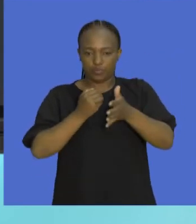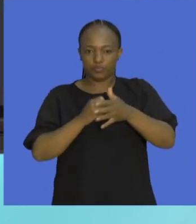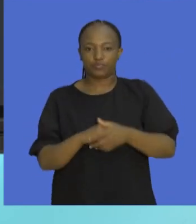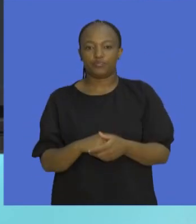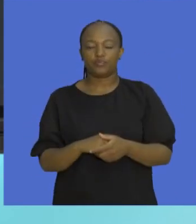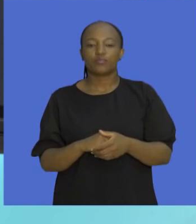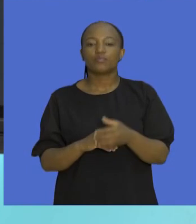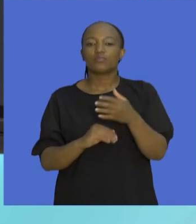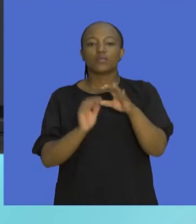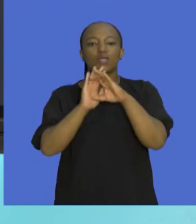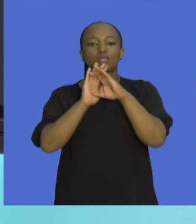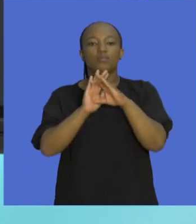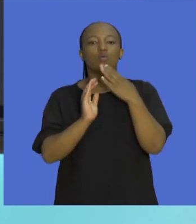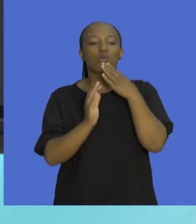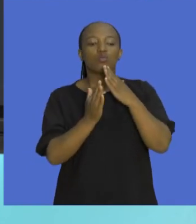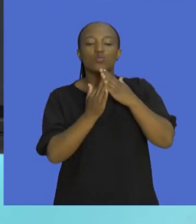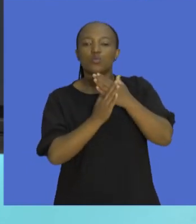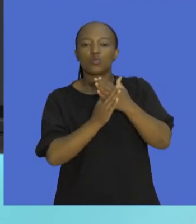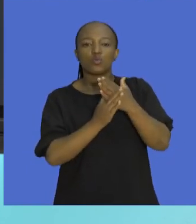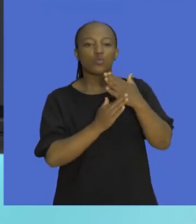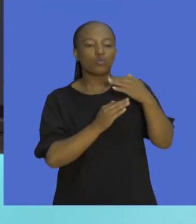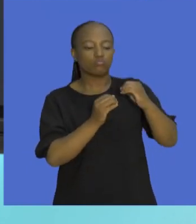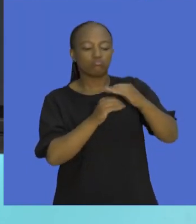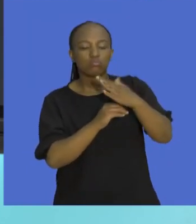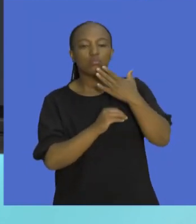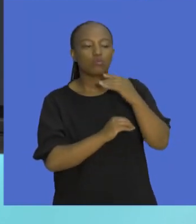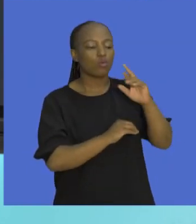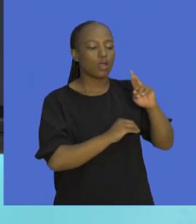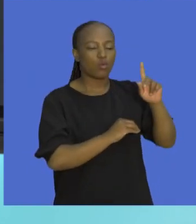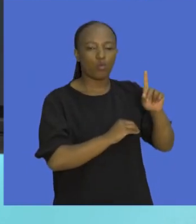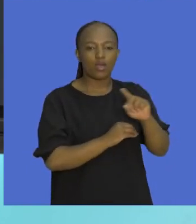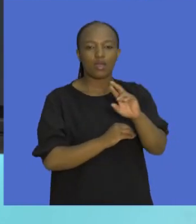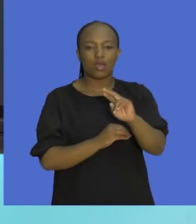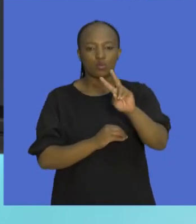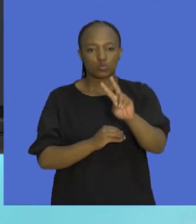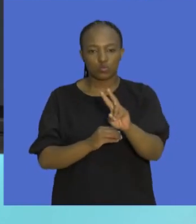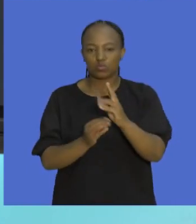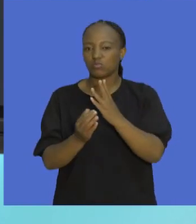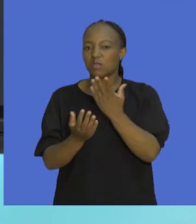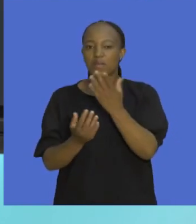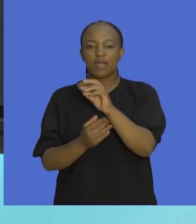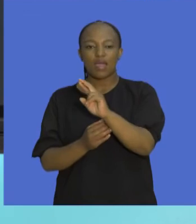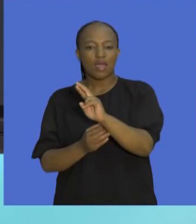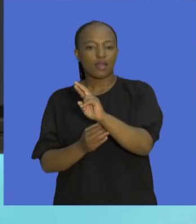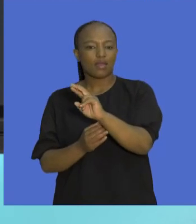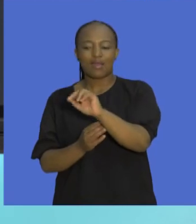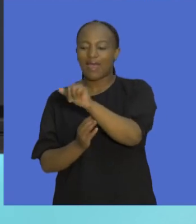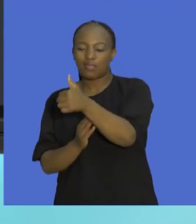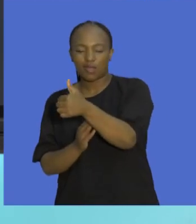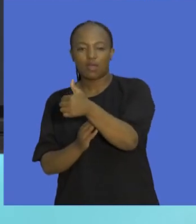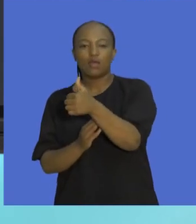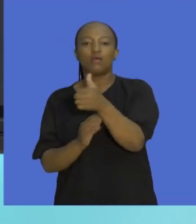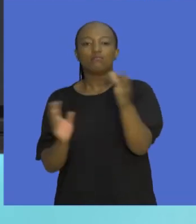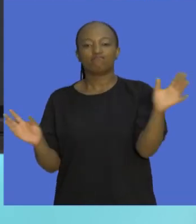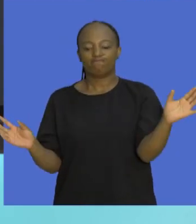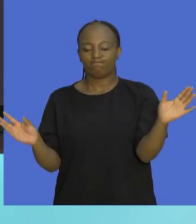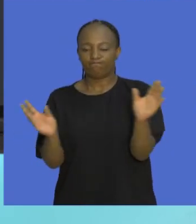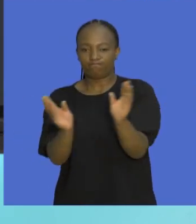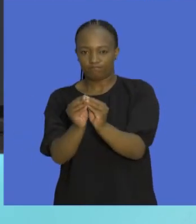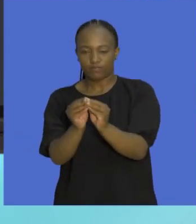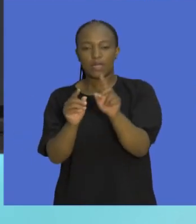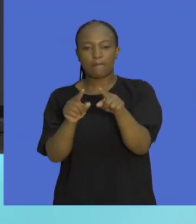resistors. So if you say current through R1 plus current through R2 plus current through Rn, it must give you